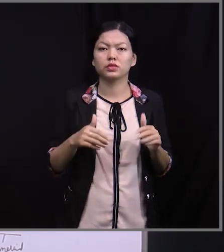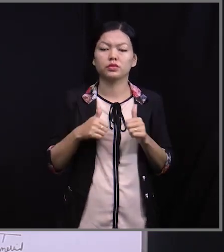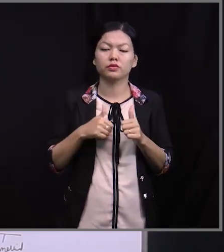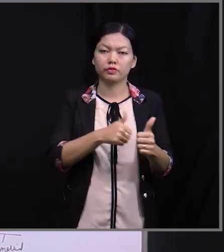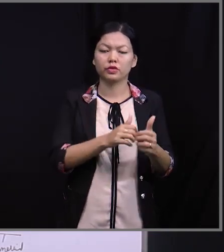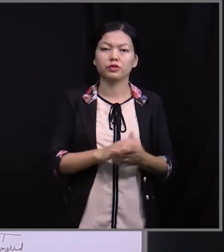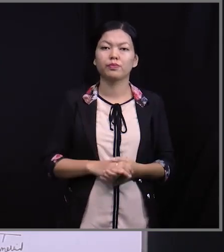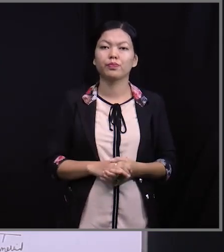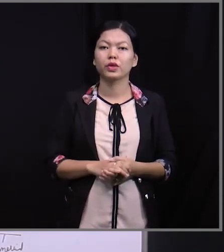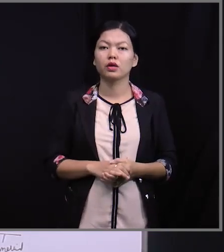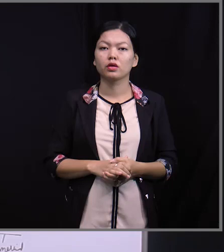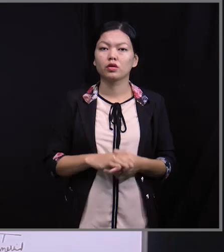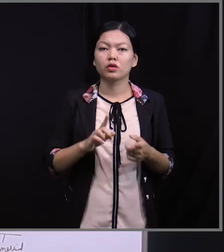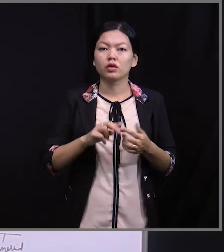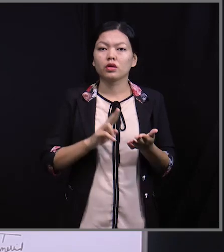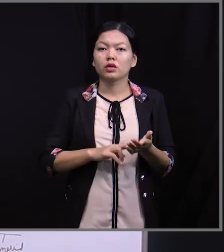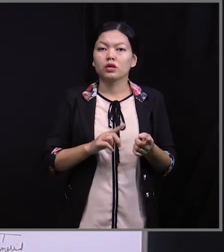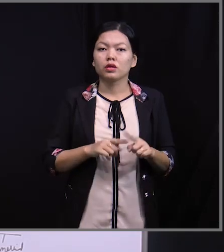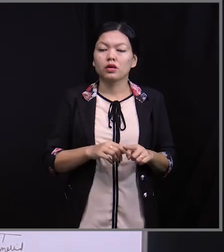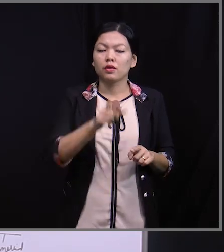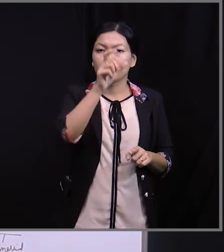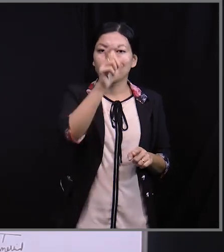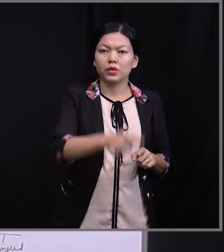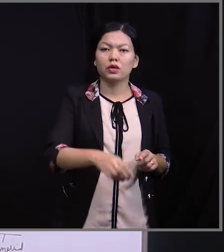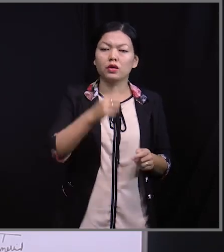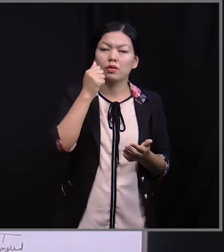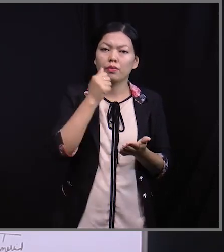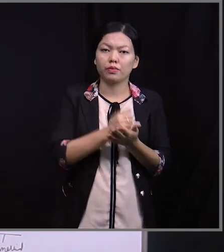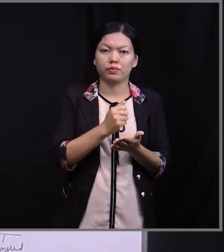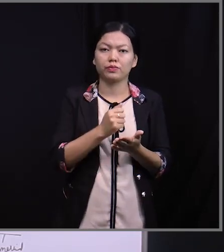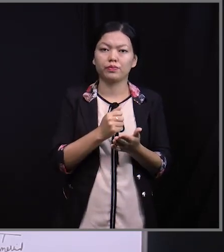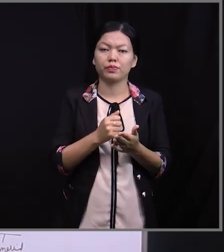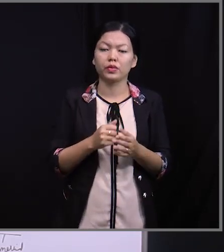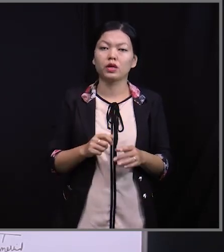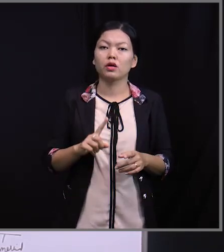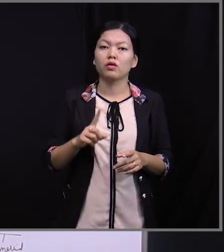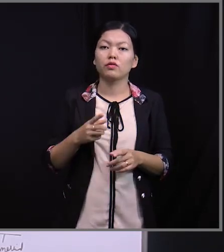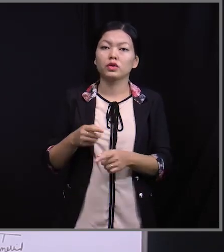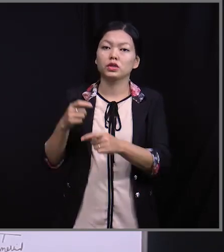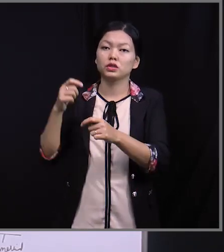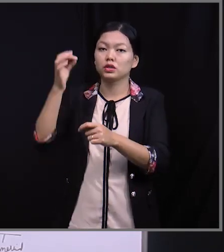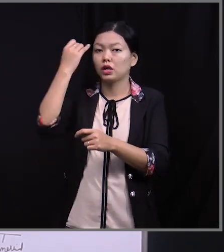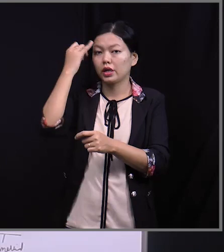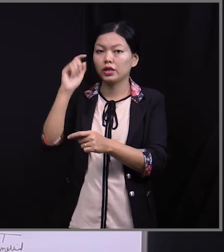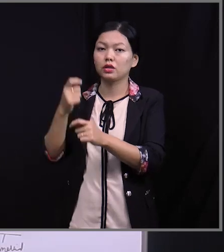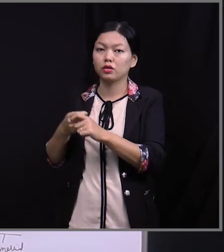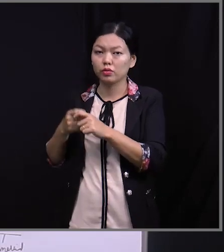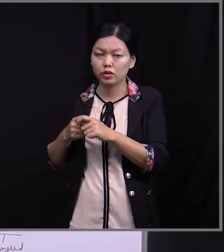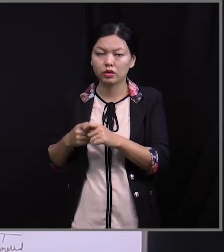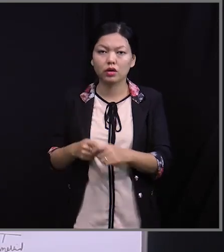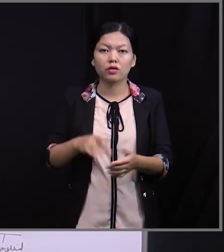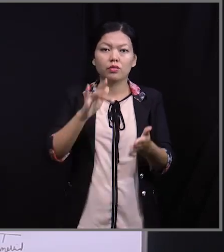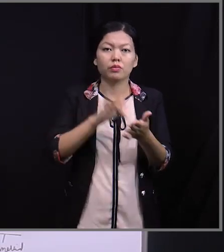he or she needs to assemble the required resources in his